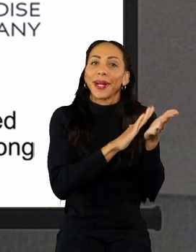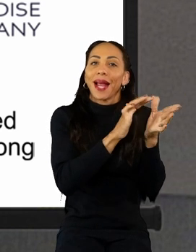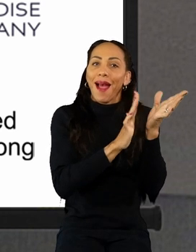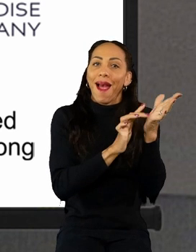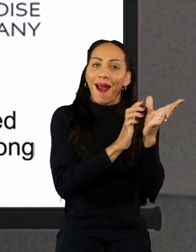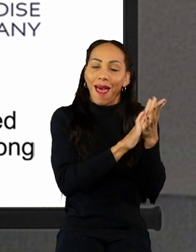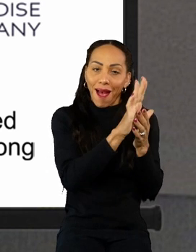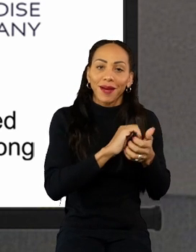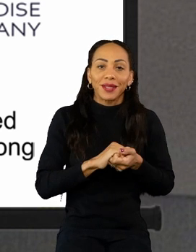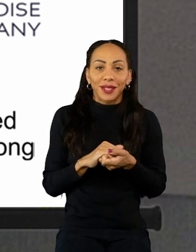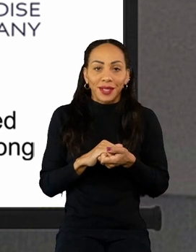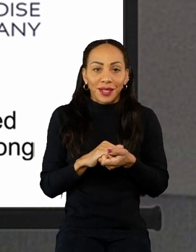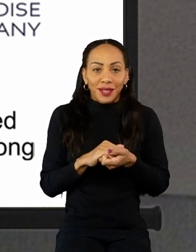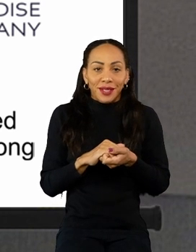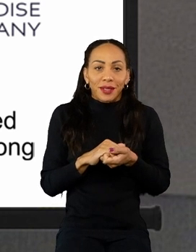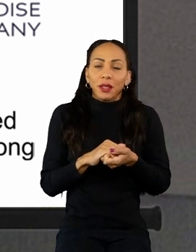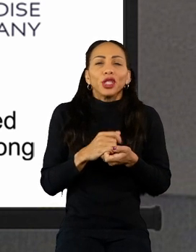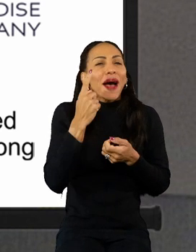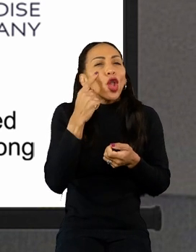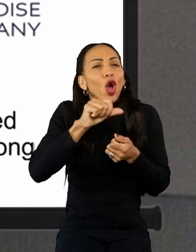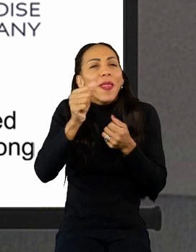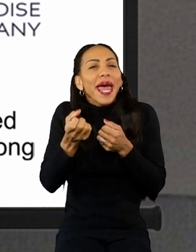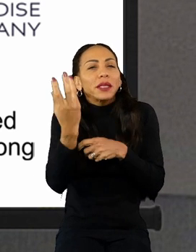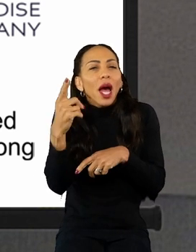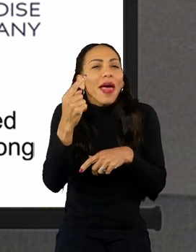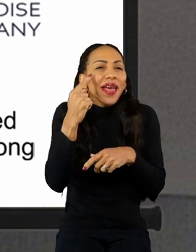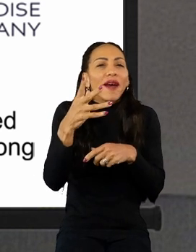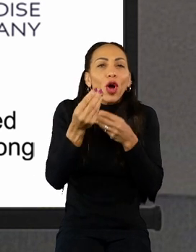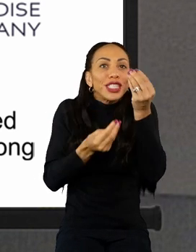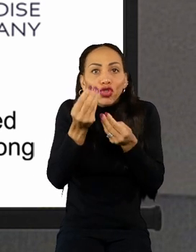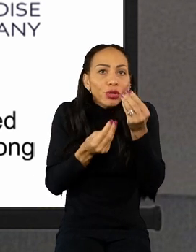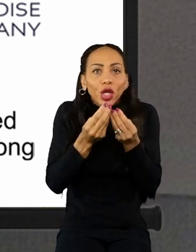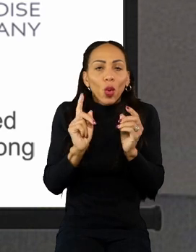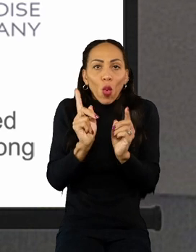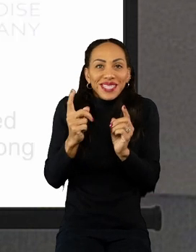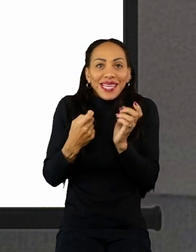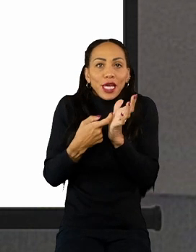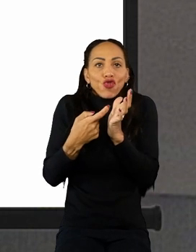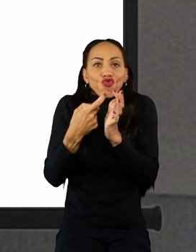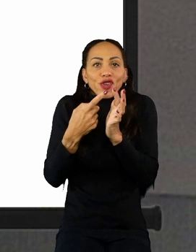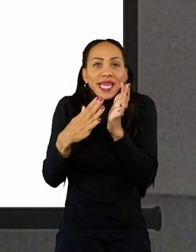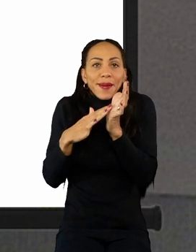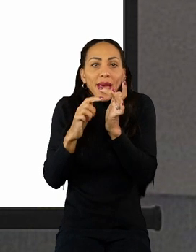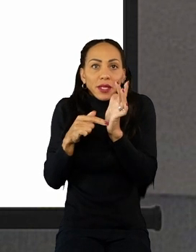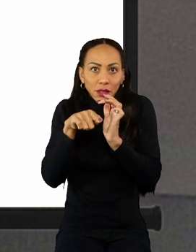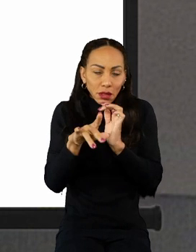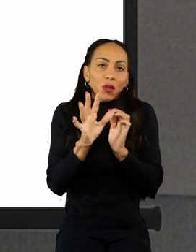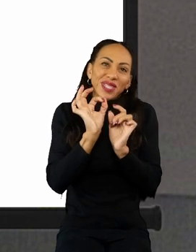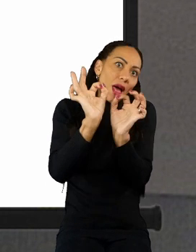it's to create a piece of, in fact, I think if we hop to the next slide, I think I've got like a little description of what the ask